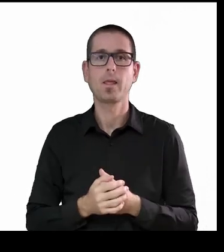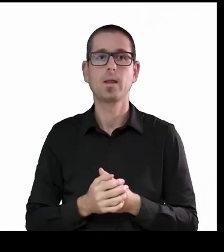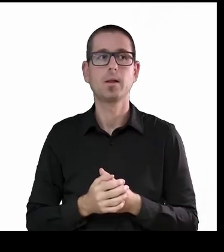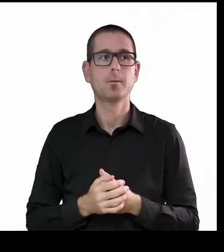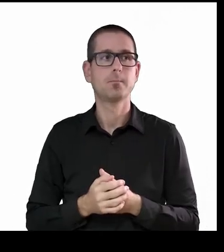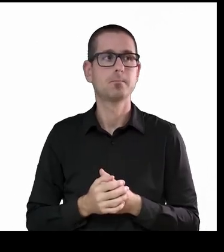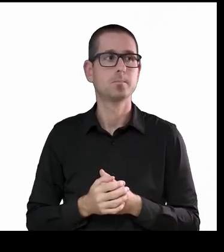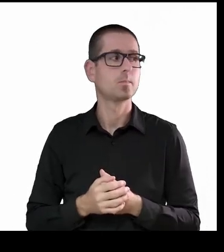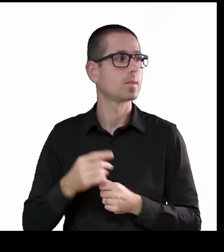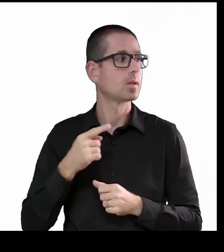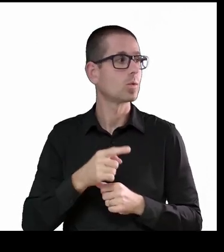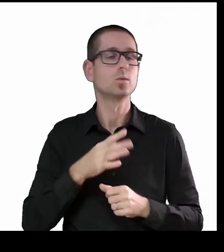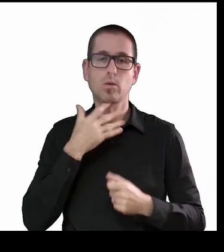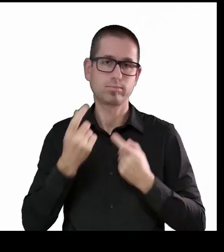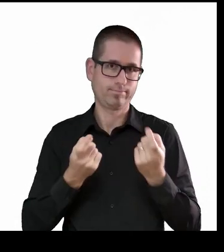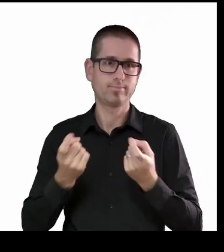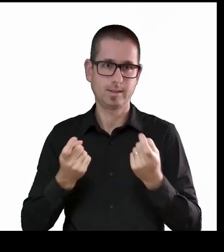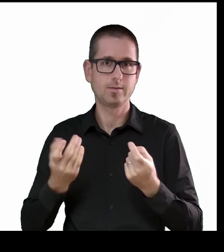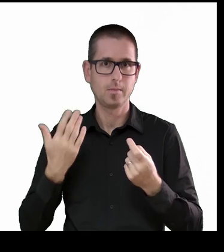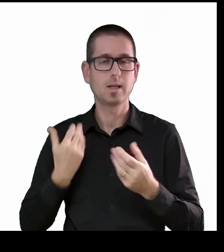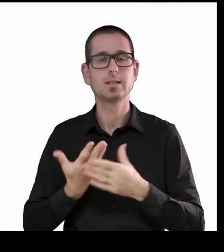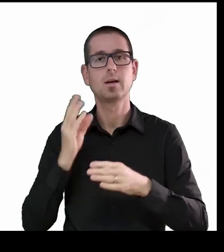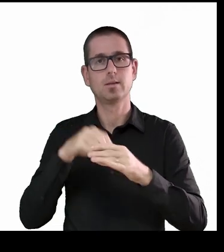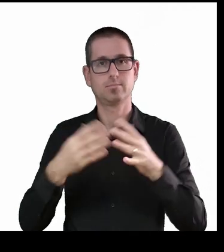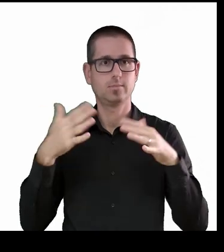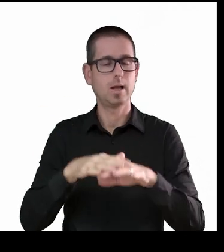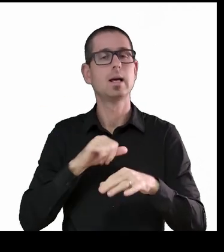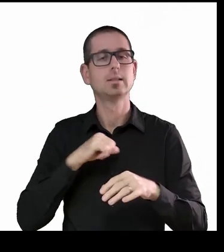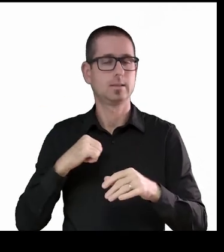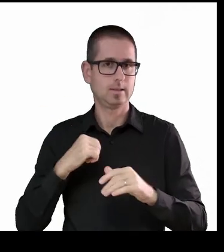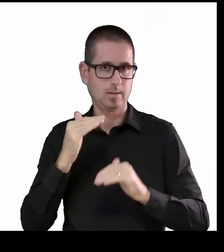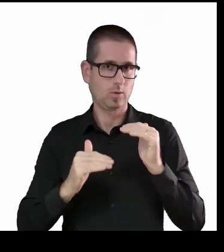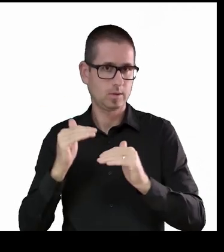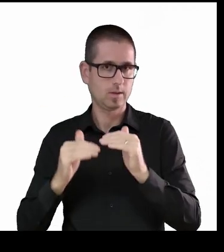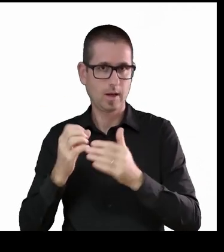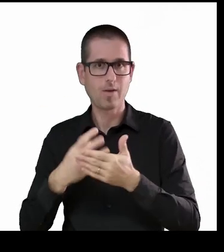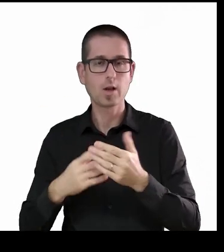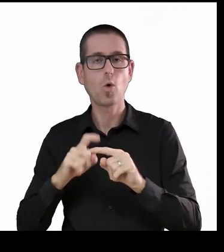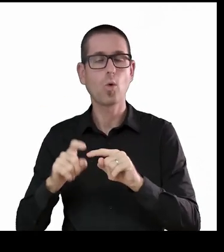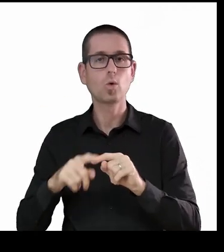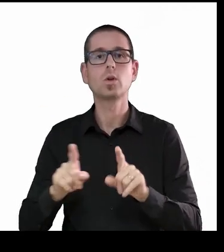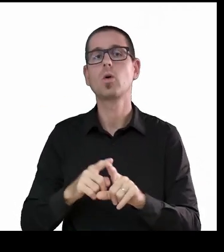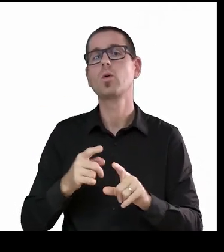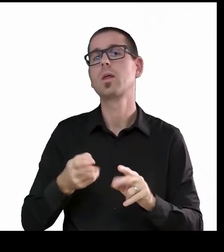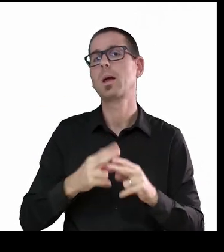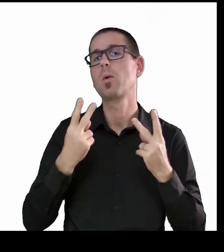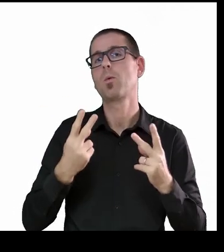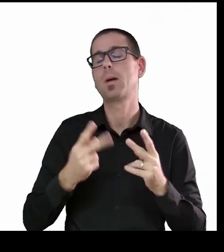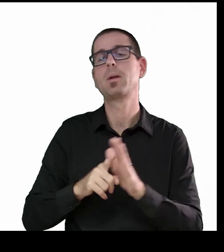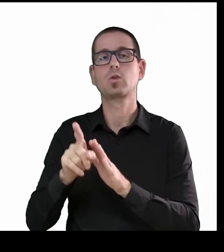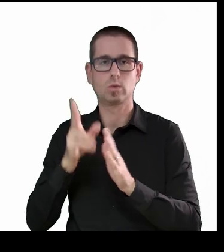these challenges by developing and implementing a self-evaluation tool as one of the most important outcomes of the